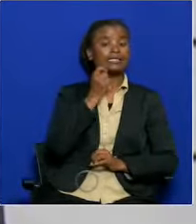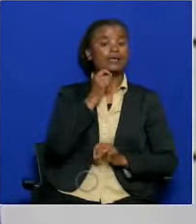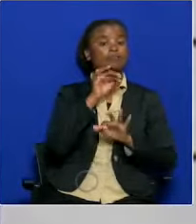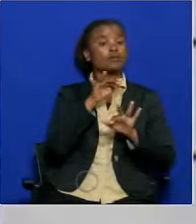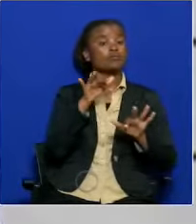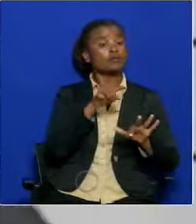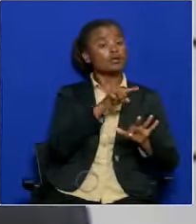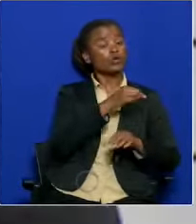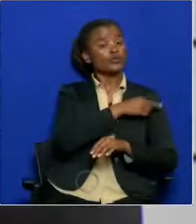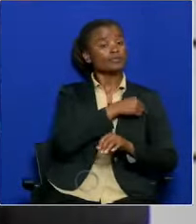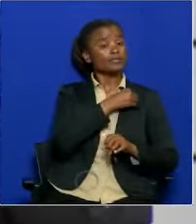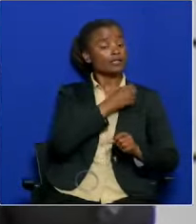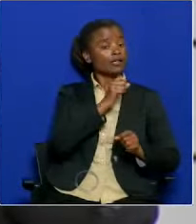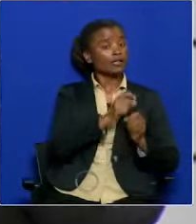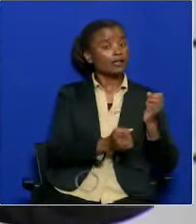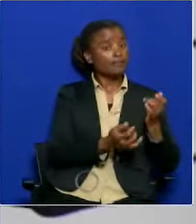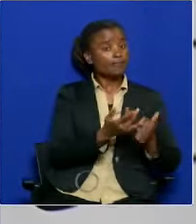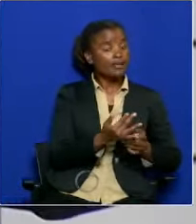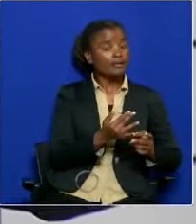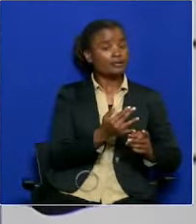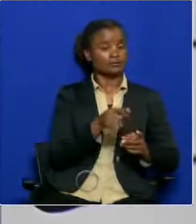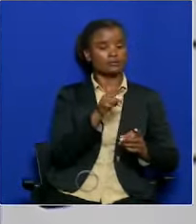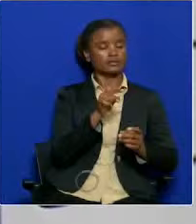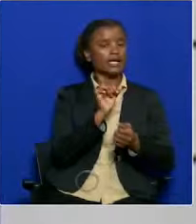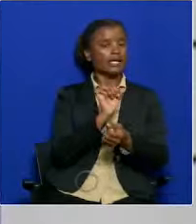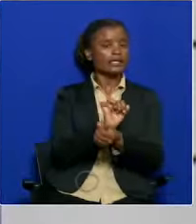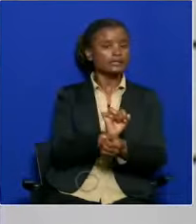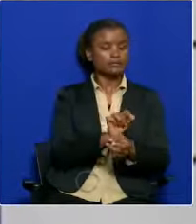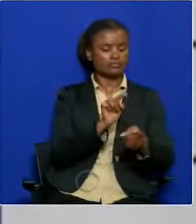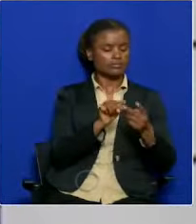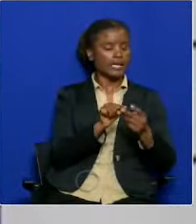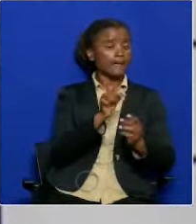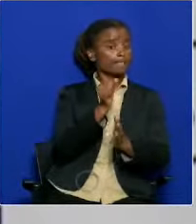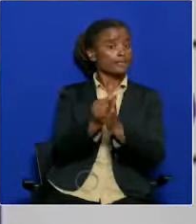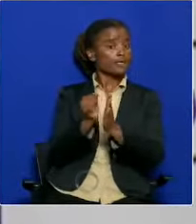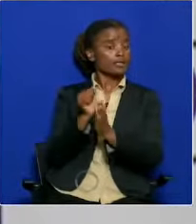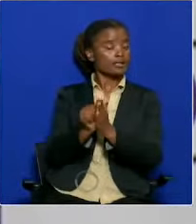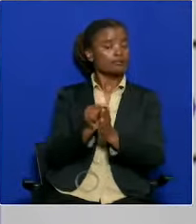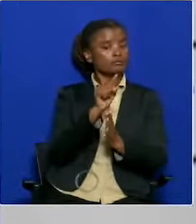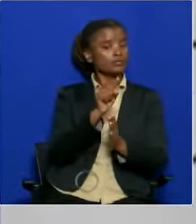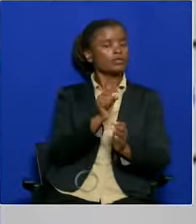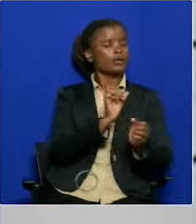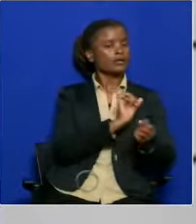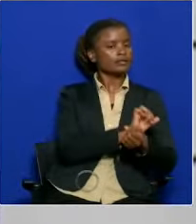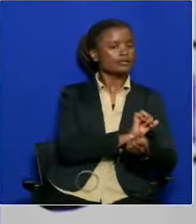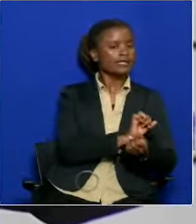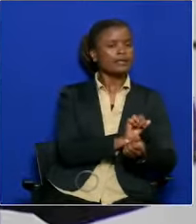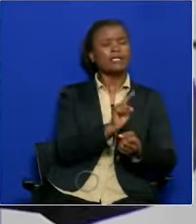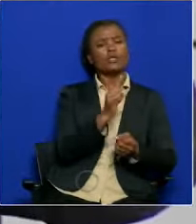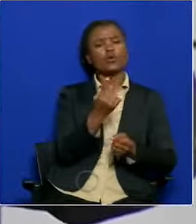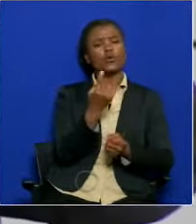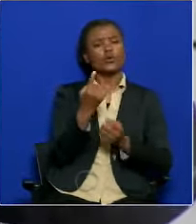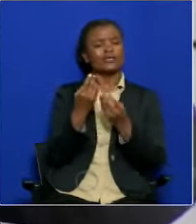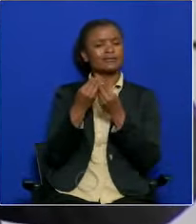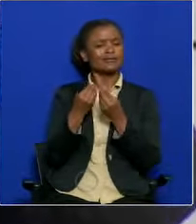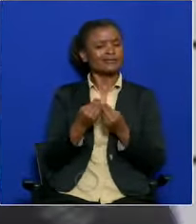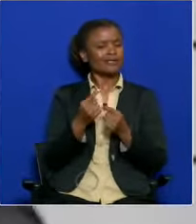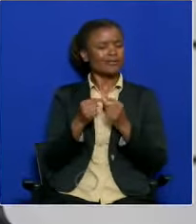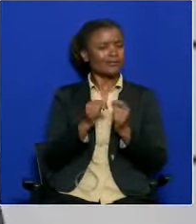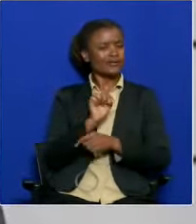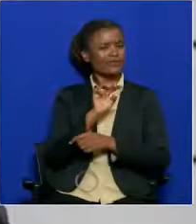were arrested. The only thing was that one of the 5 million on top there, that he might be involved on